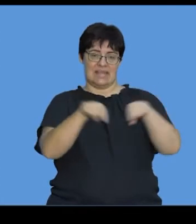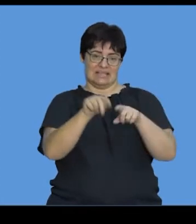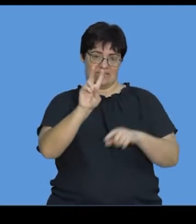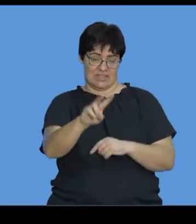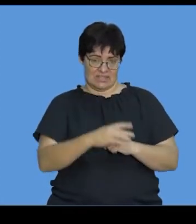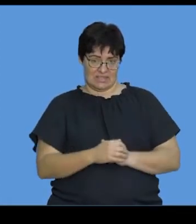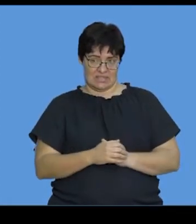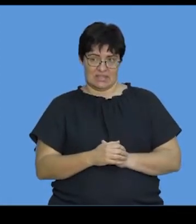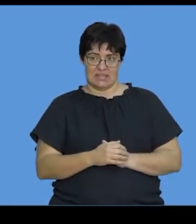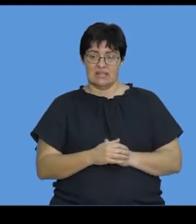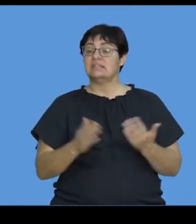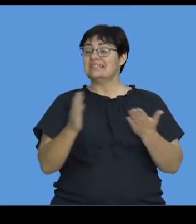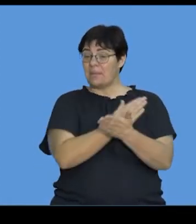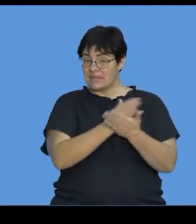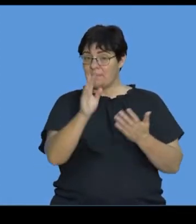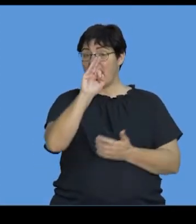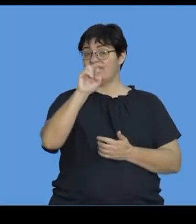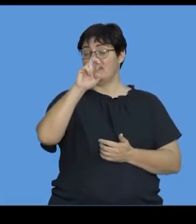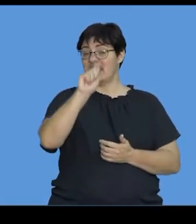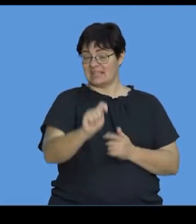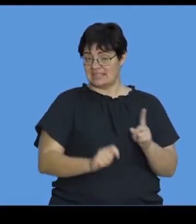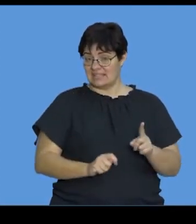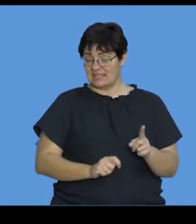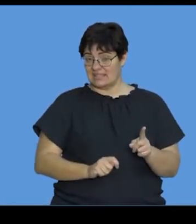you're going to see the equation written as F net